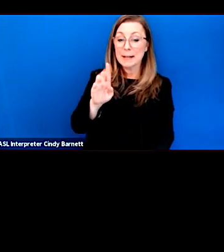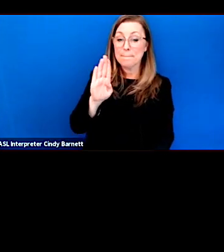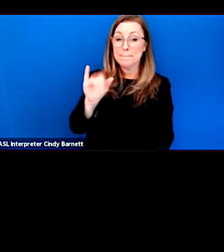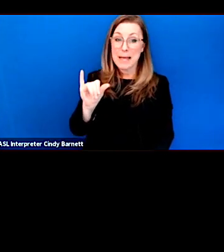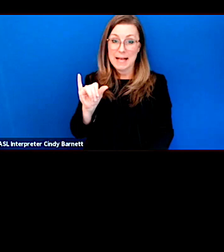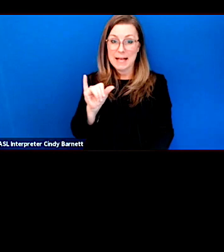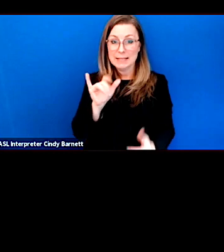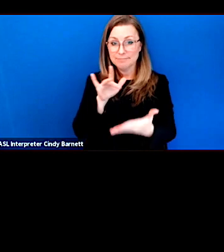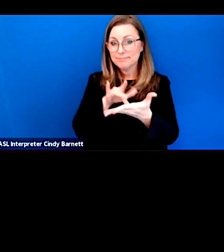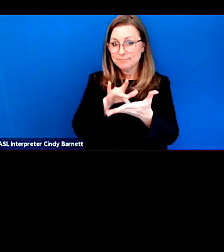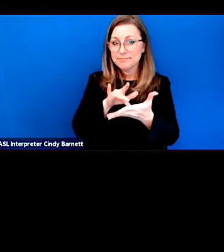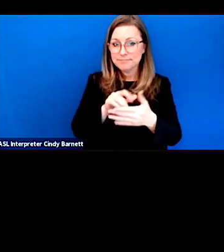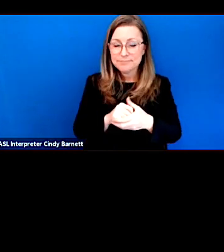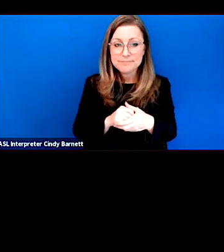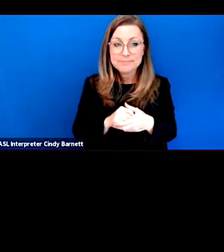again.